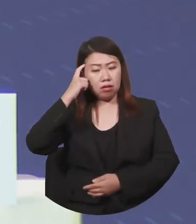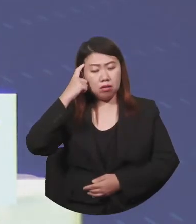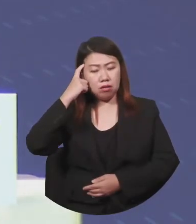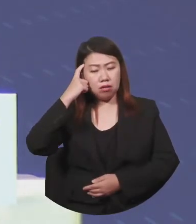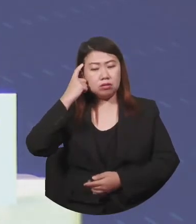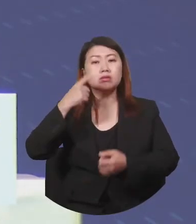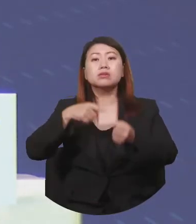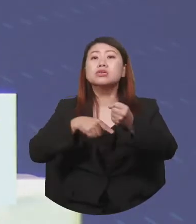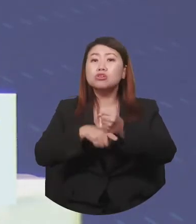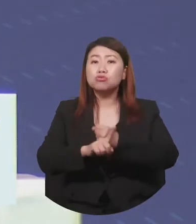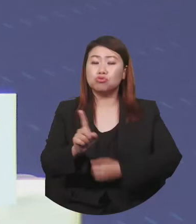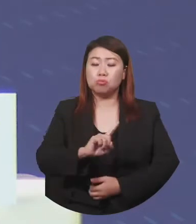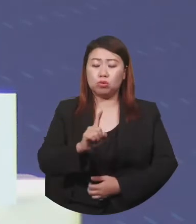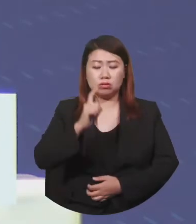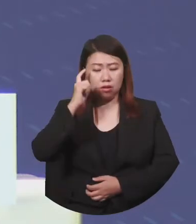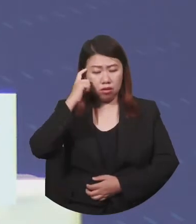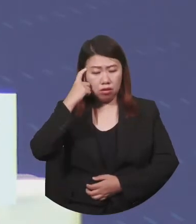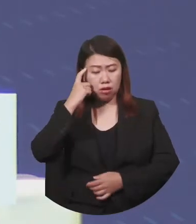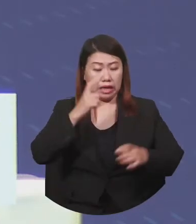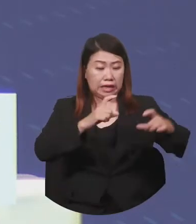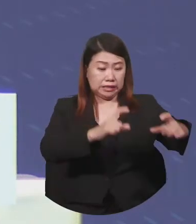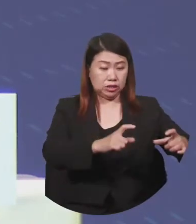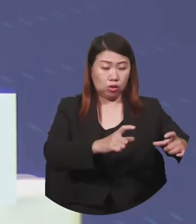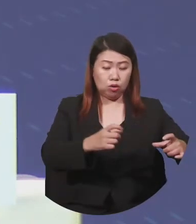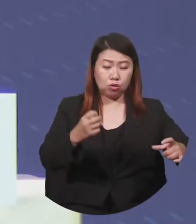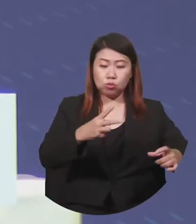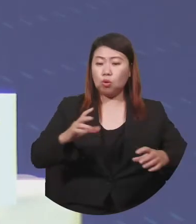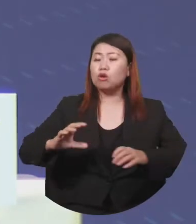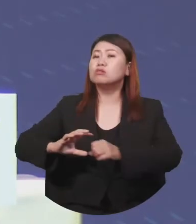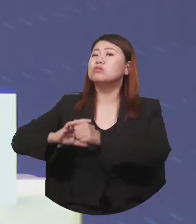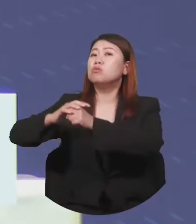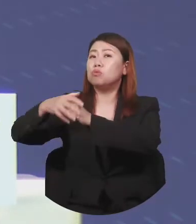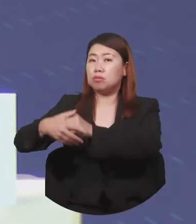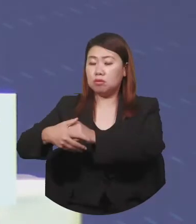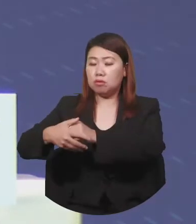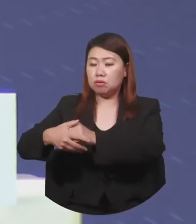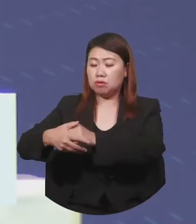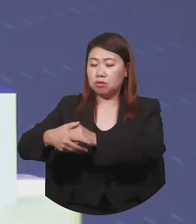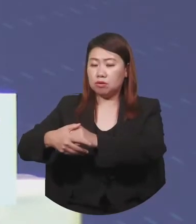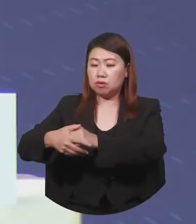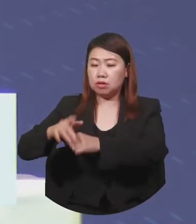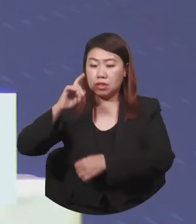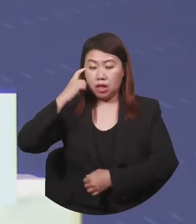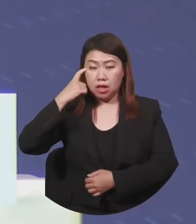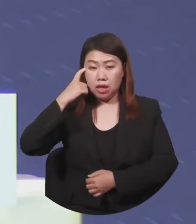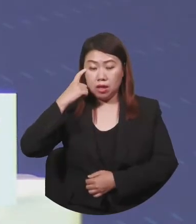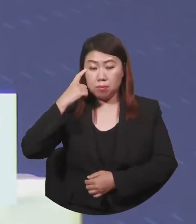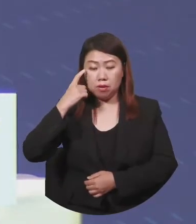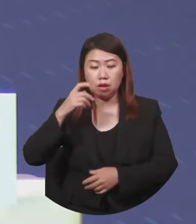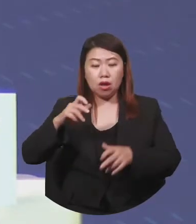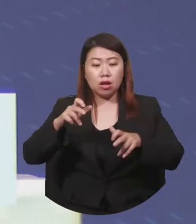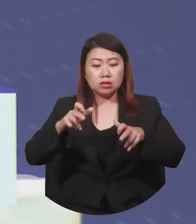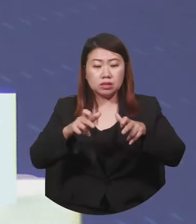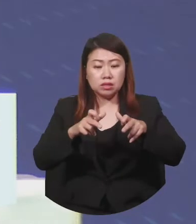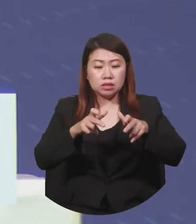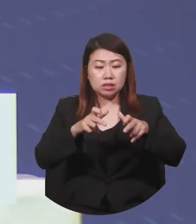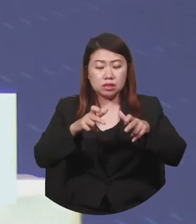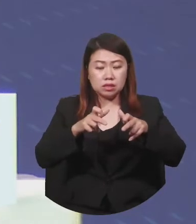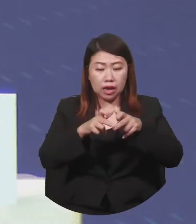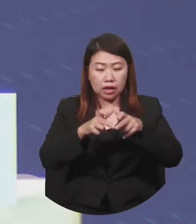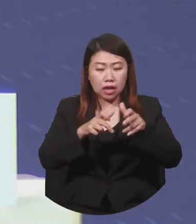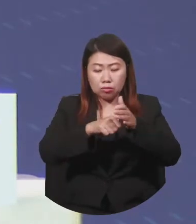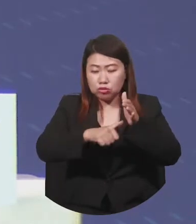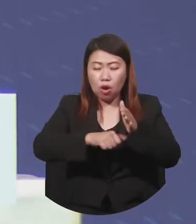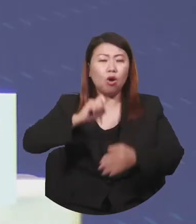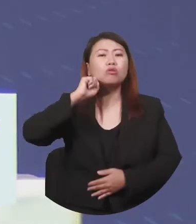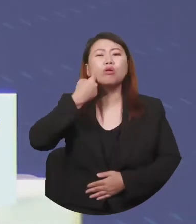think there is one of the barriers so we could effectively address within the